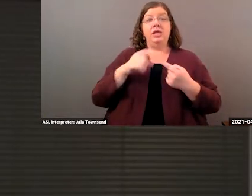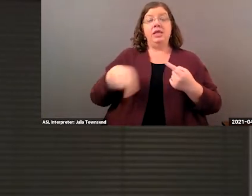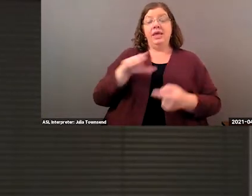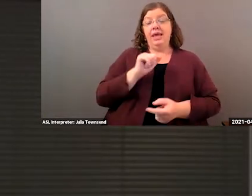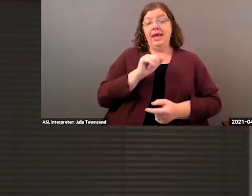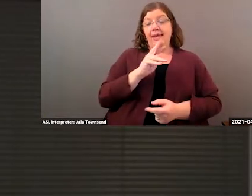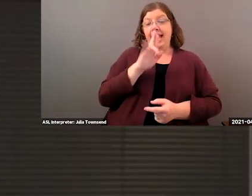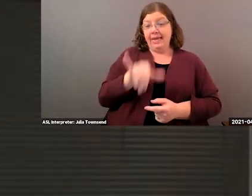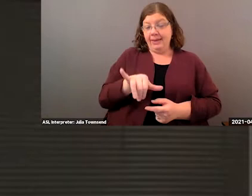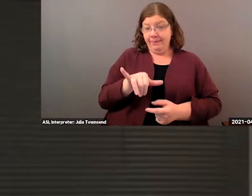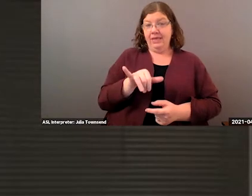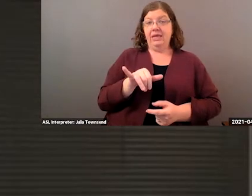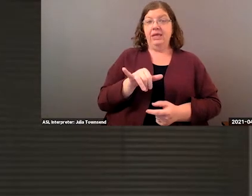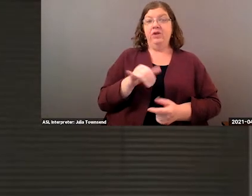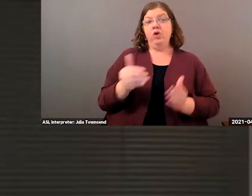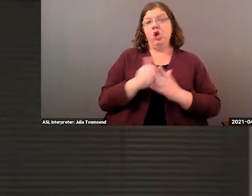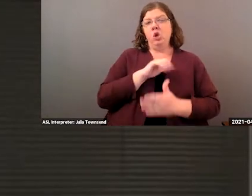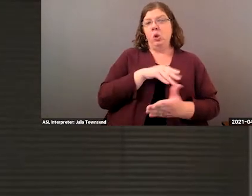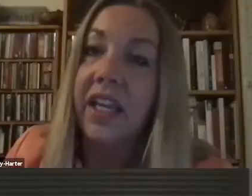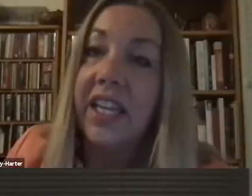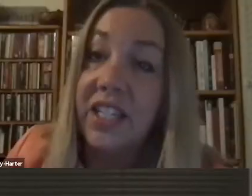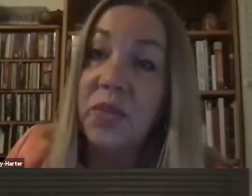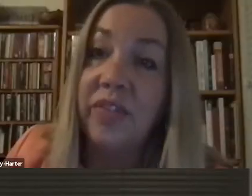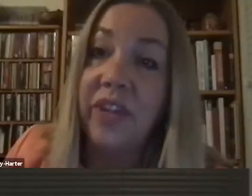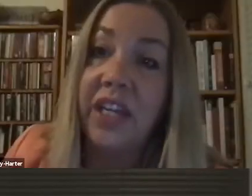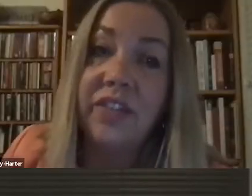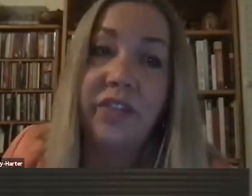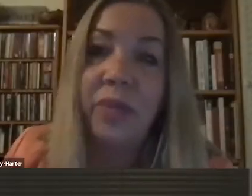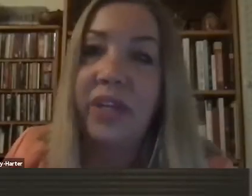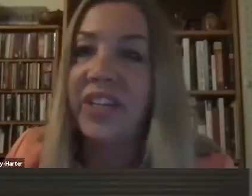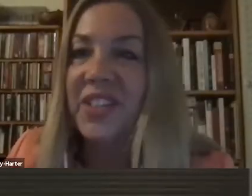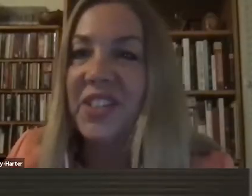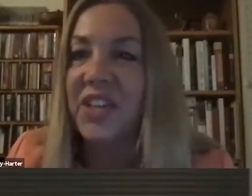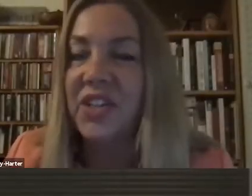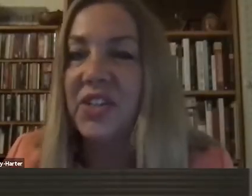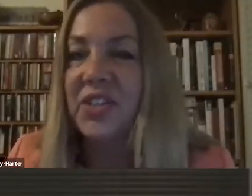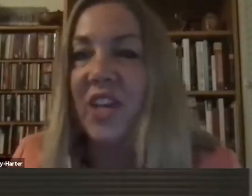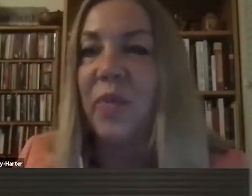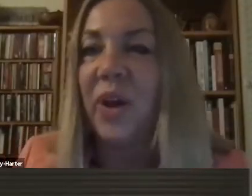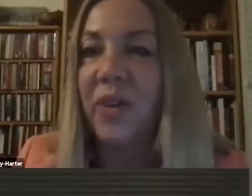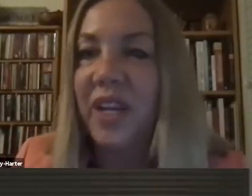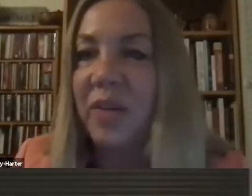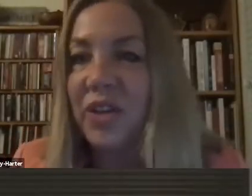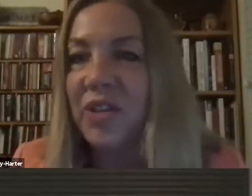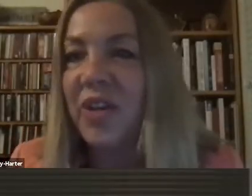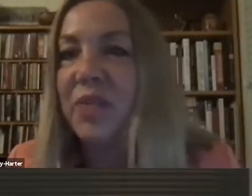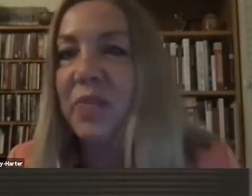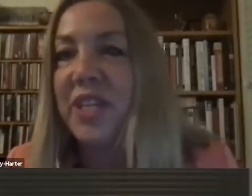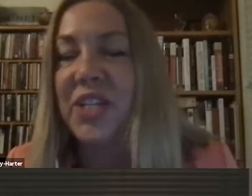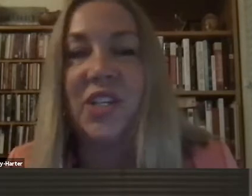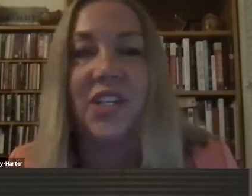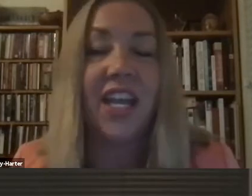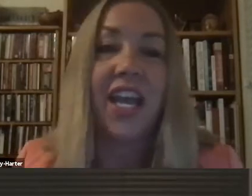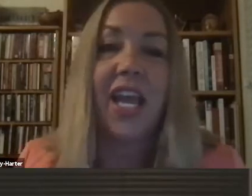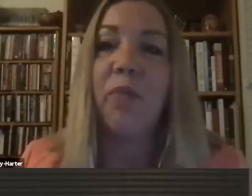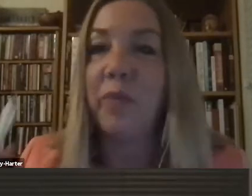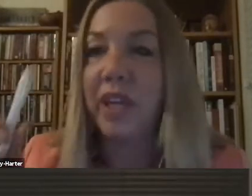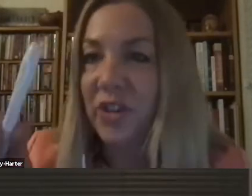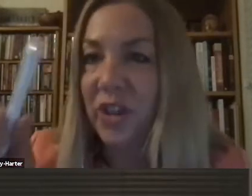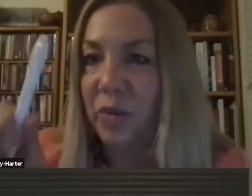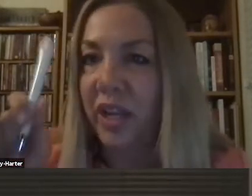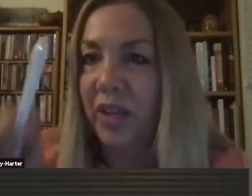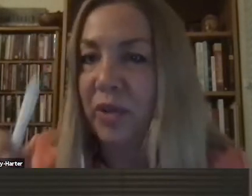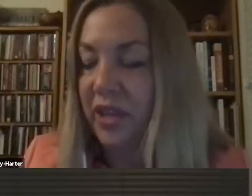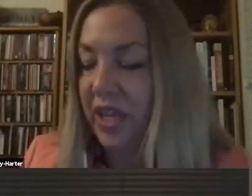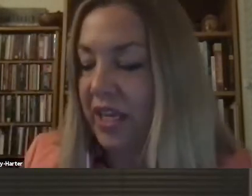the newcomer academies. Yes, we've actively been in discussions already with our transportation, and we'll make